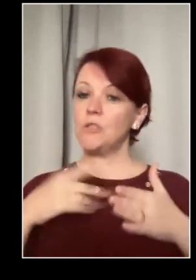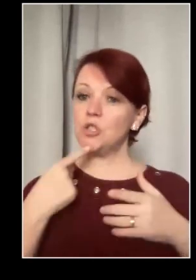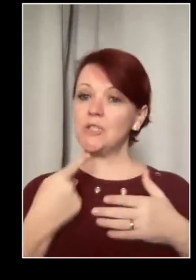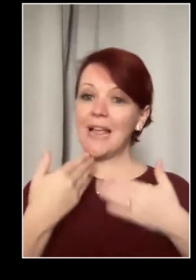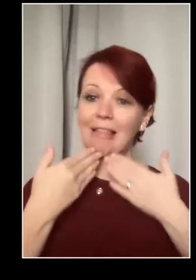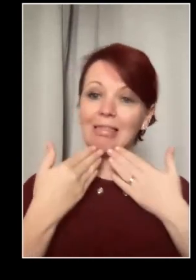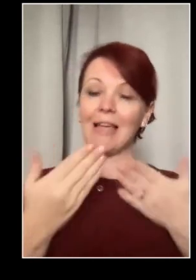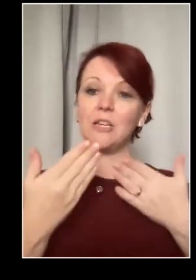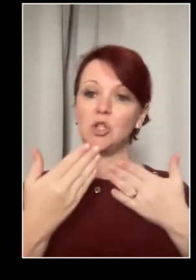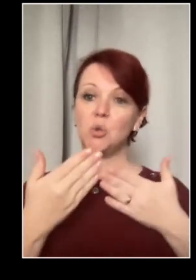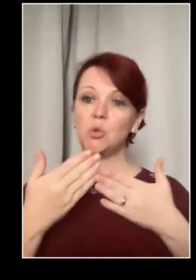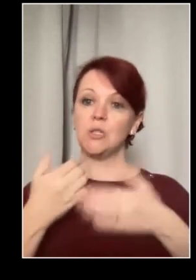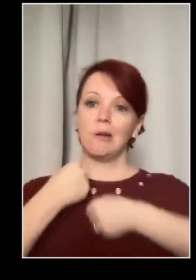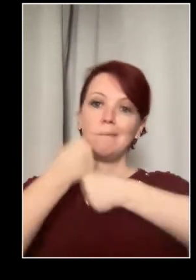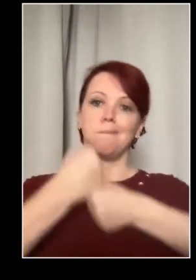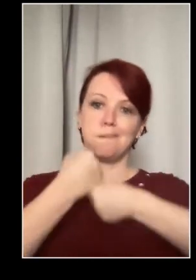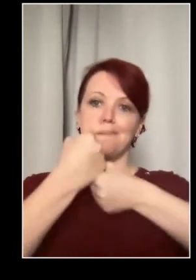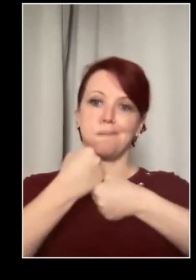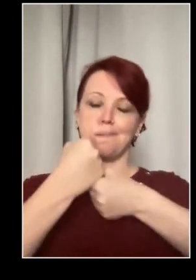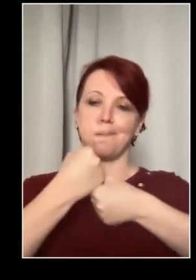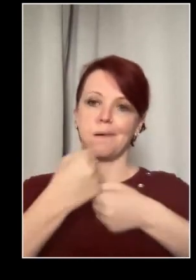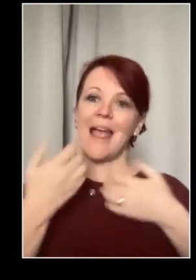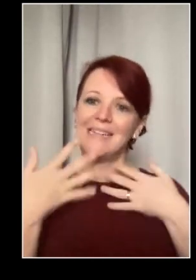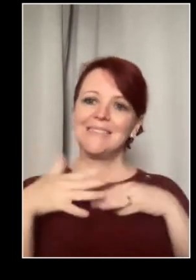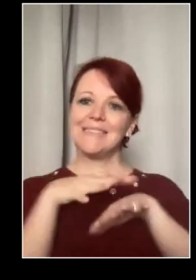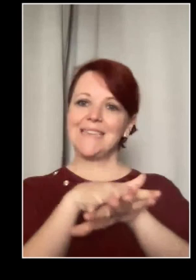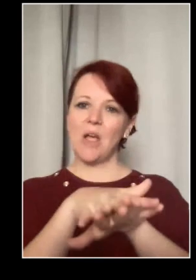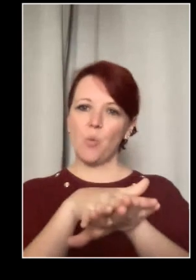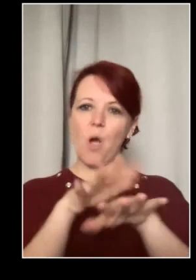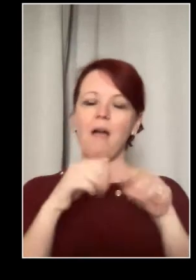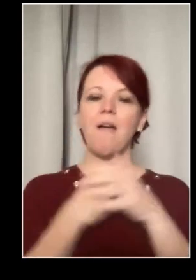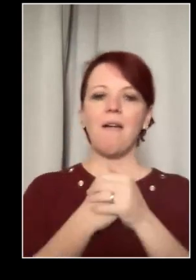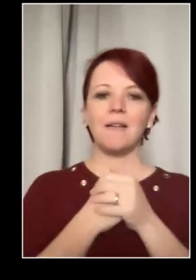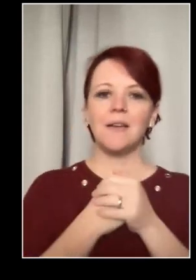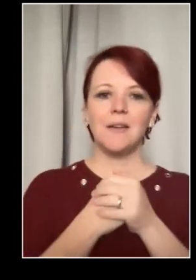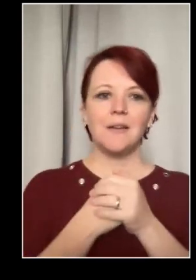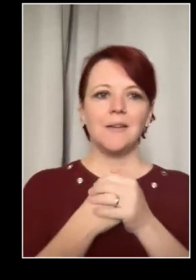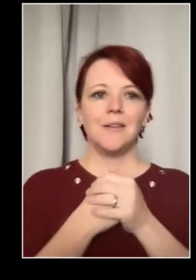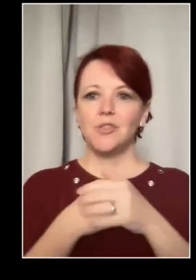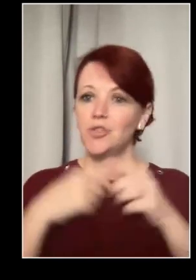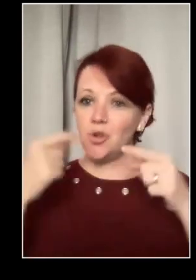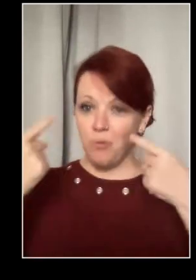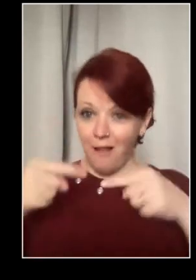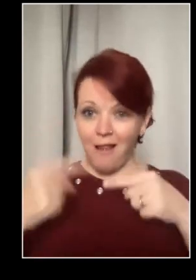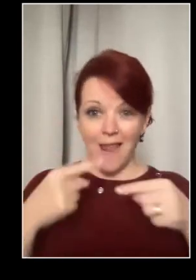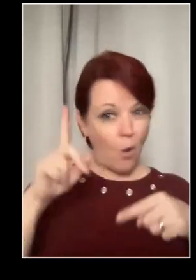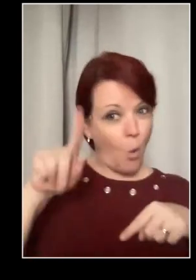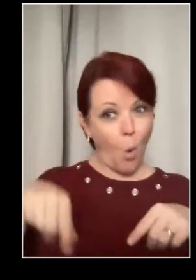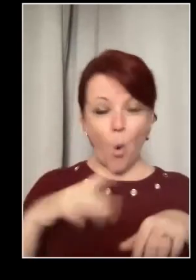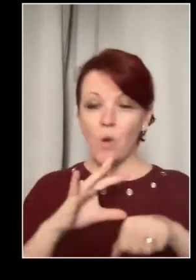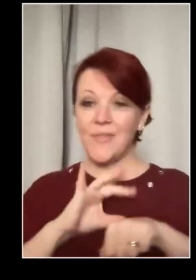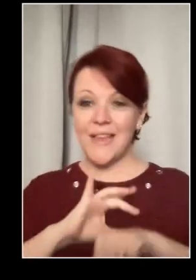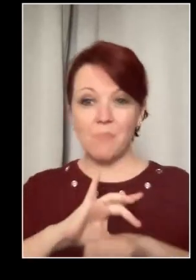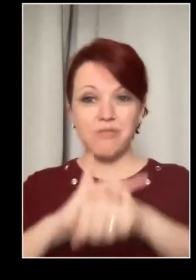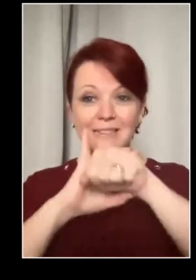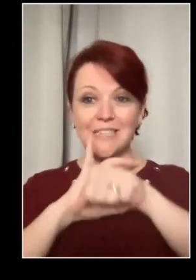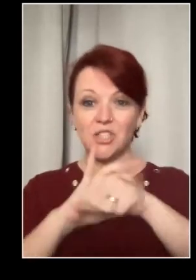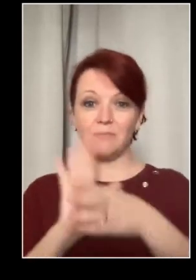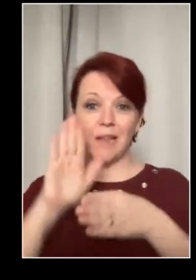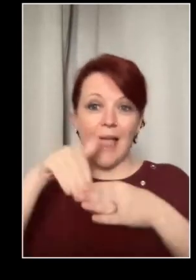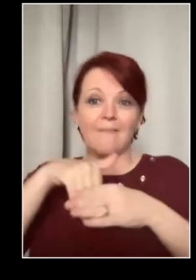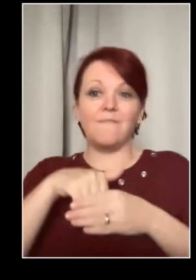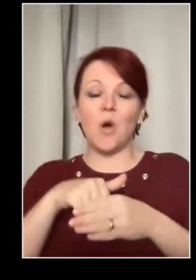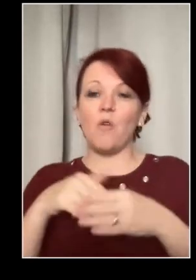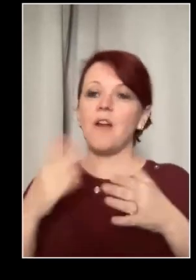Young Apprentice Ambassador Network chairs for helping to give so many apprentices the nudge they need to enter and for helping to make these